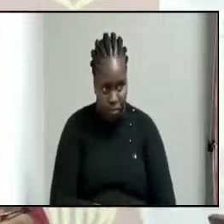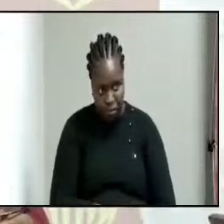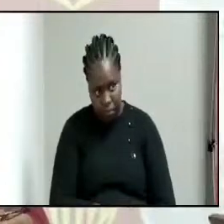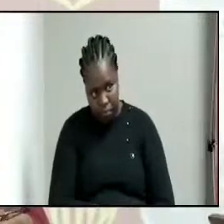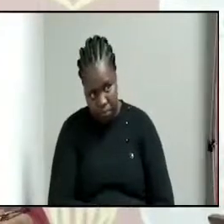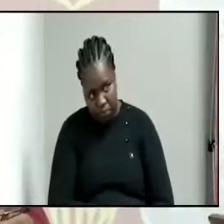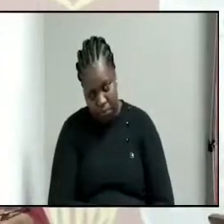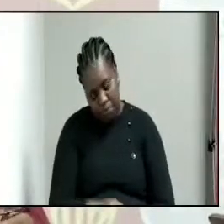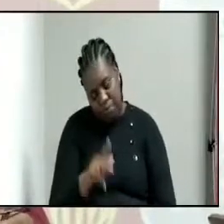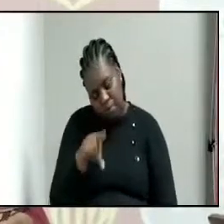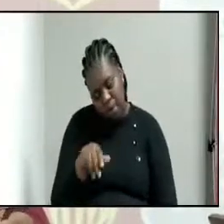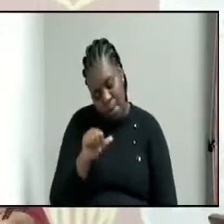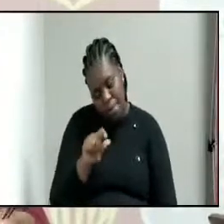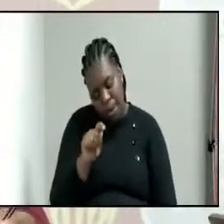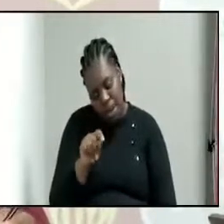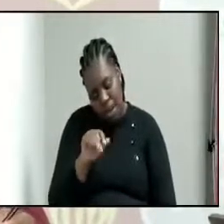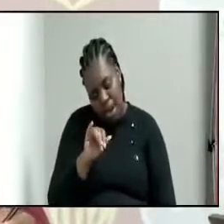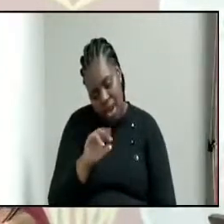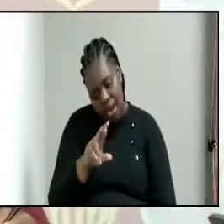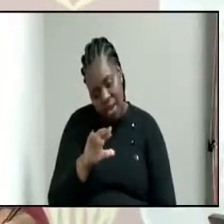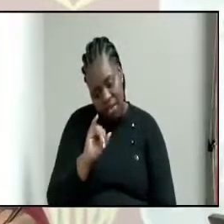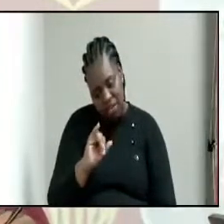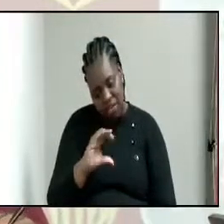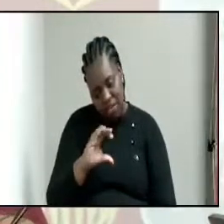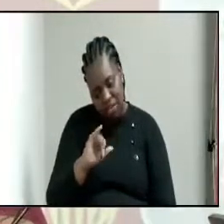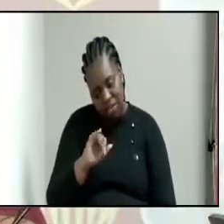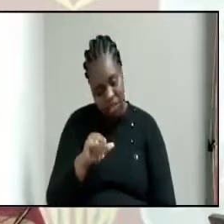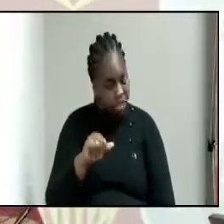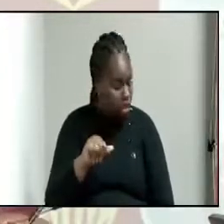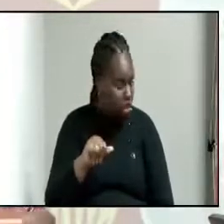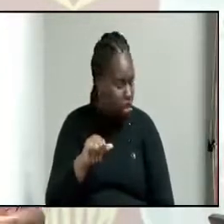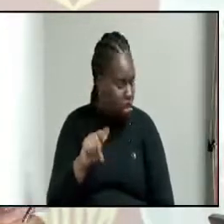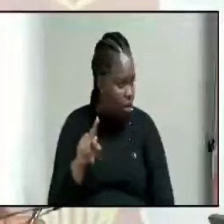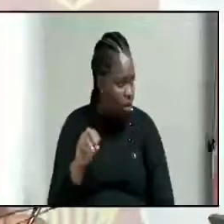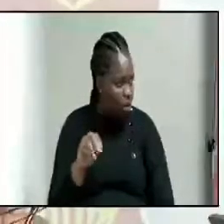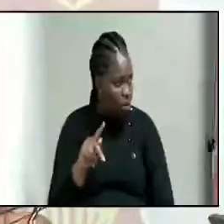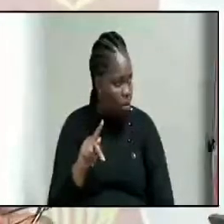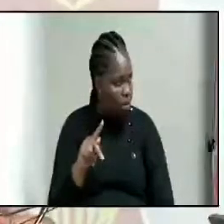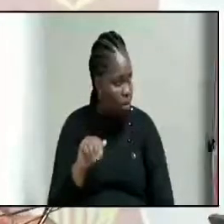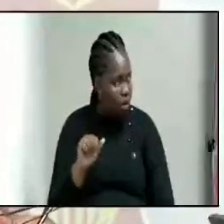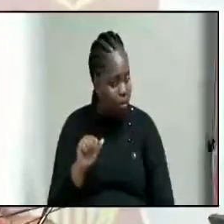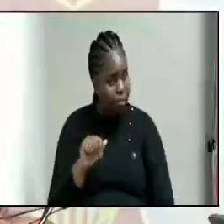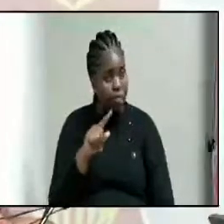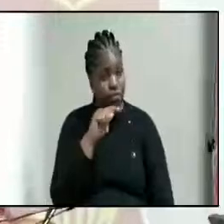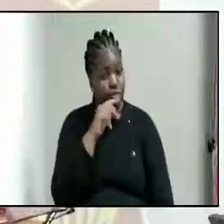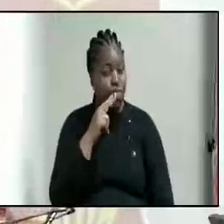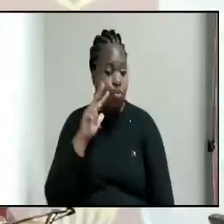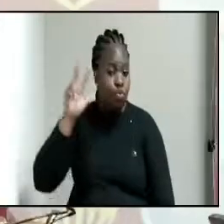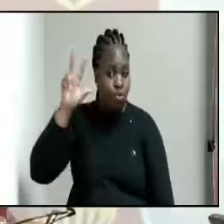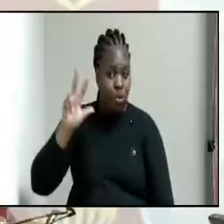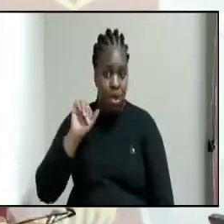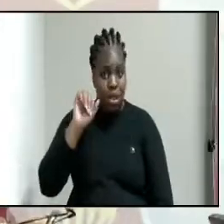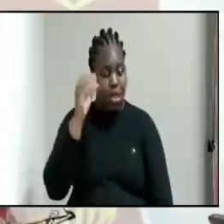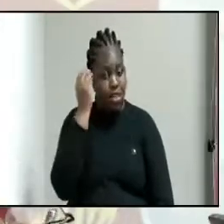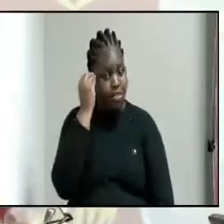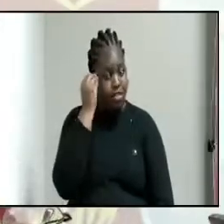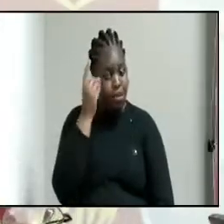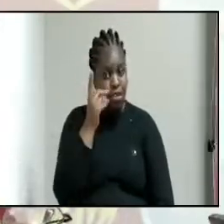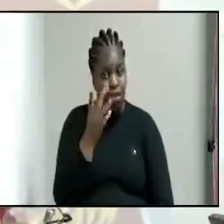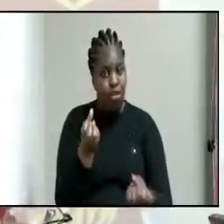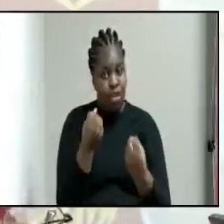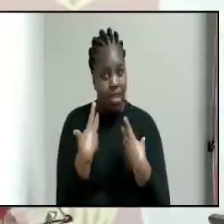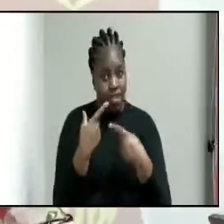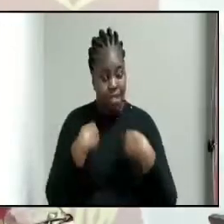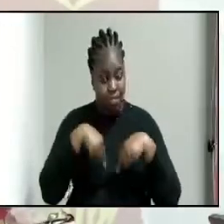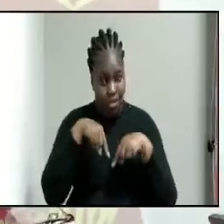Siopa Patricia Koka. Right. Do you swear that the information that you will give shall